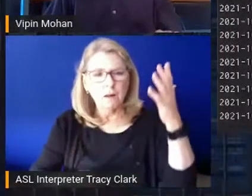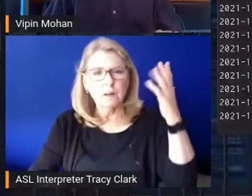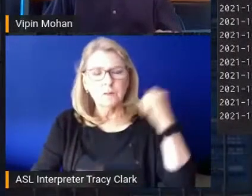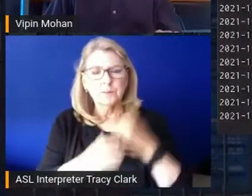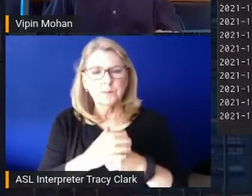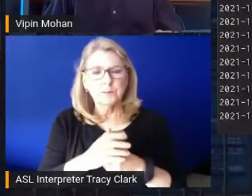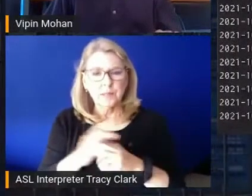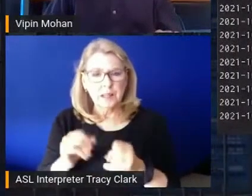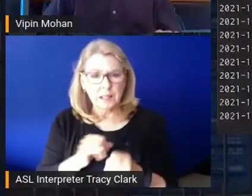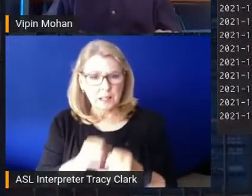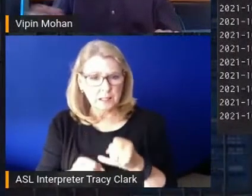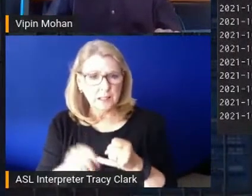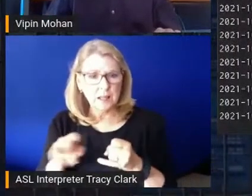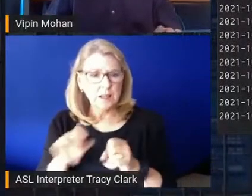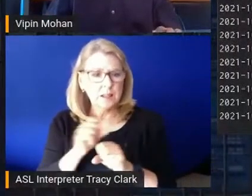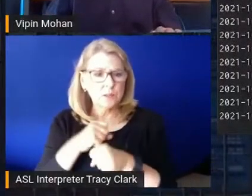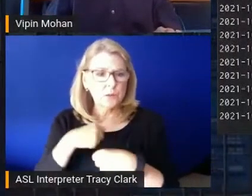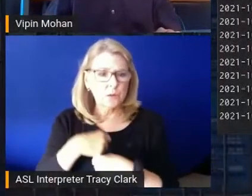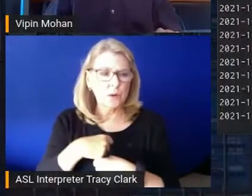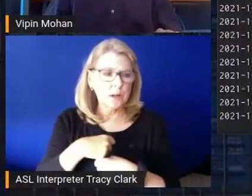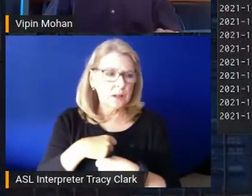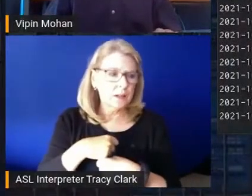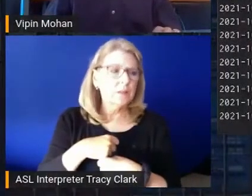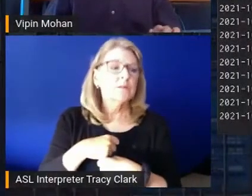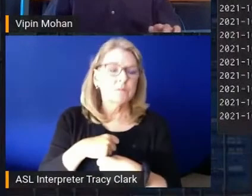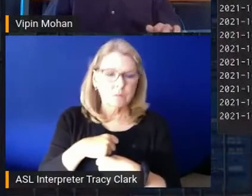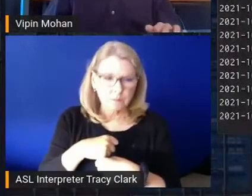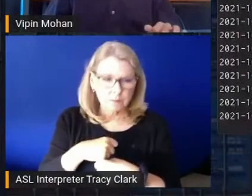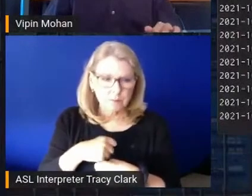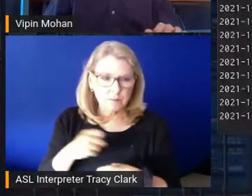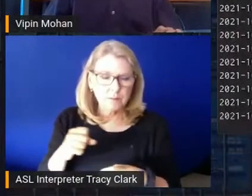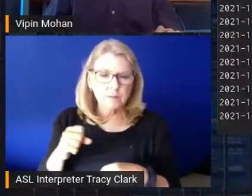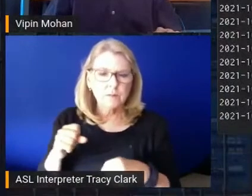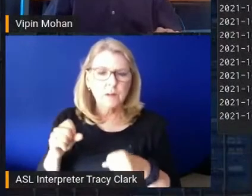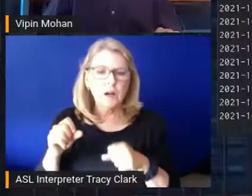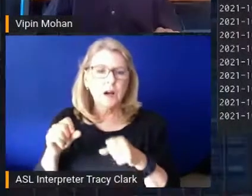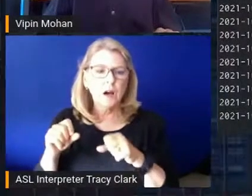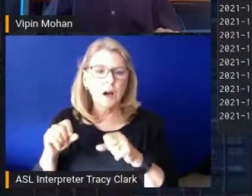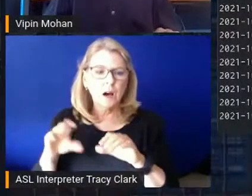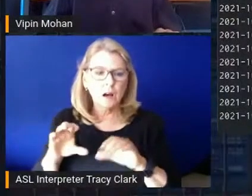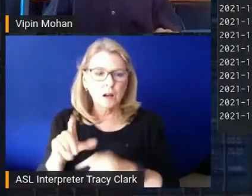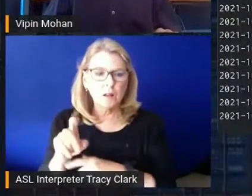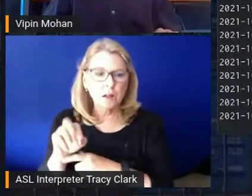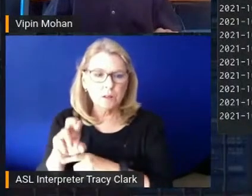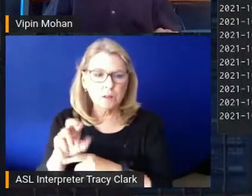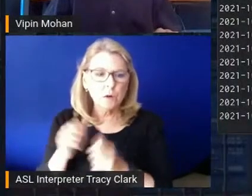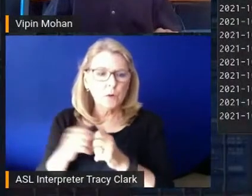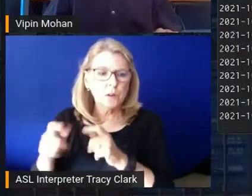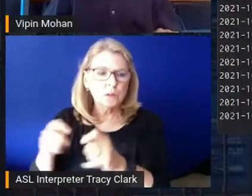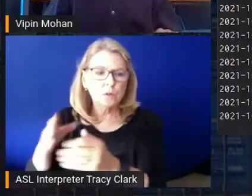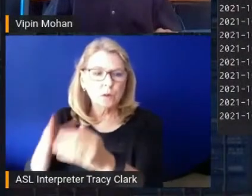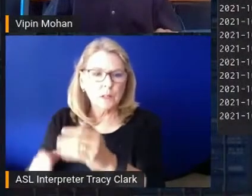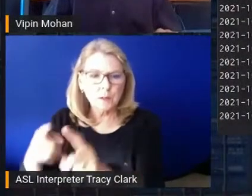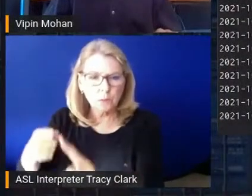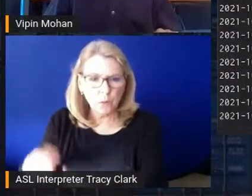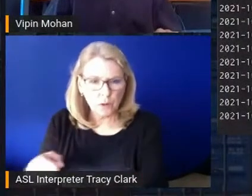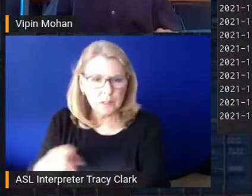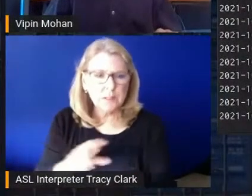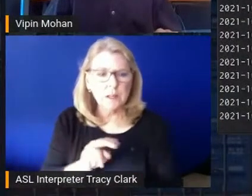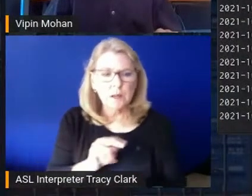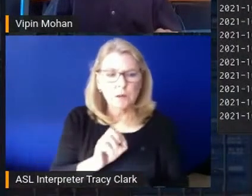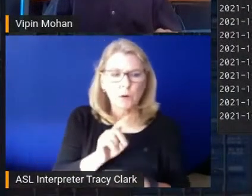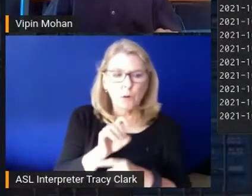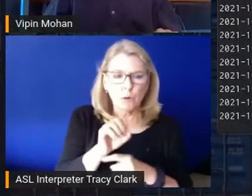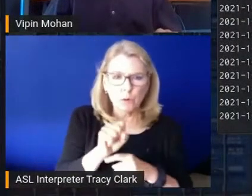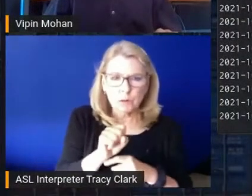end, yeah, it's creating a bootstrap cluster. It's creating all those control plane endpoints, those etcd nodes, as well as the worker nodes,